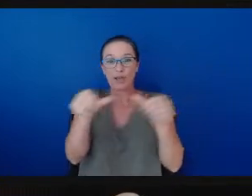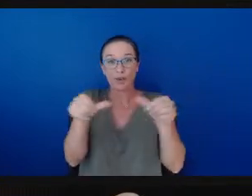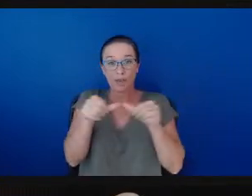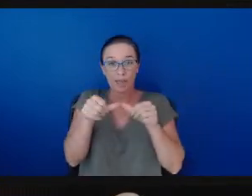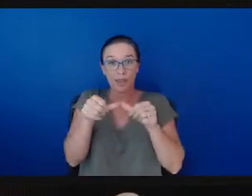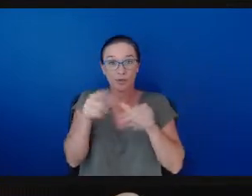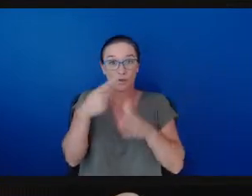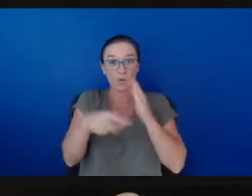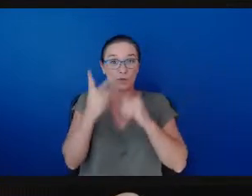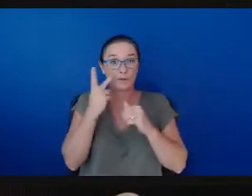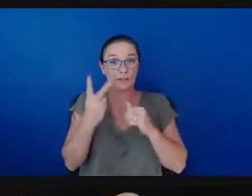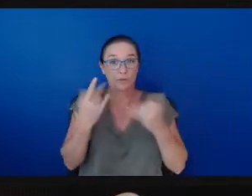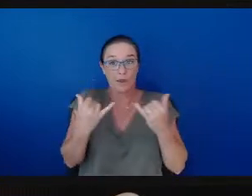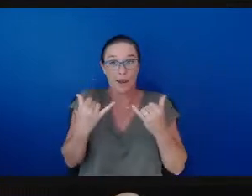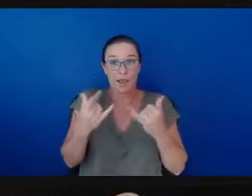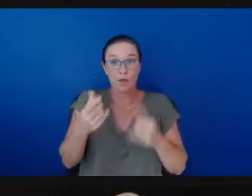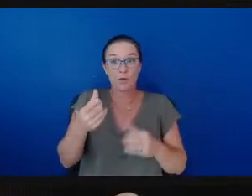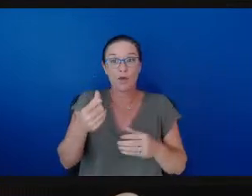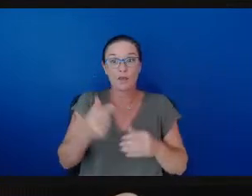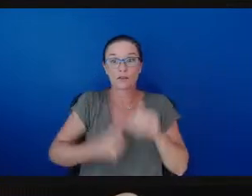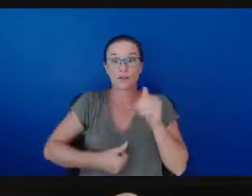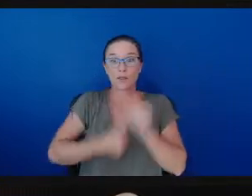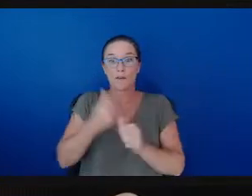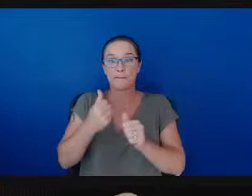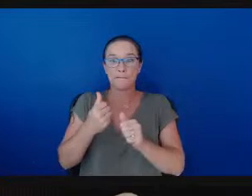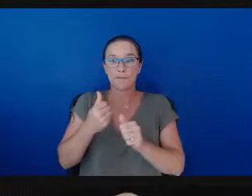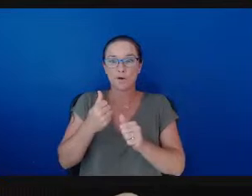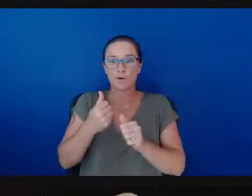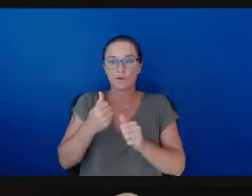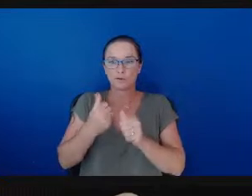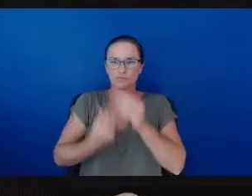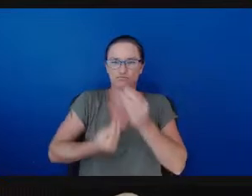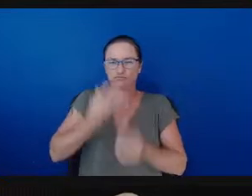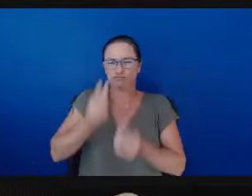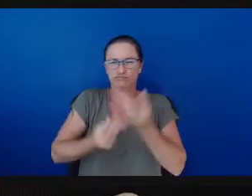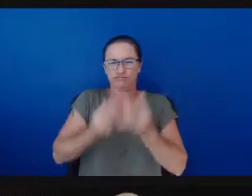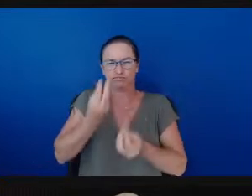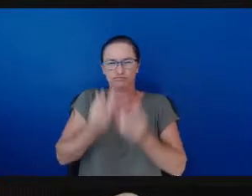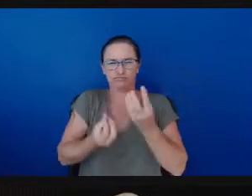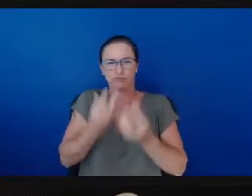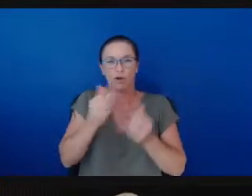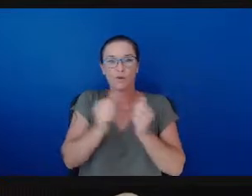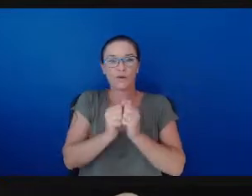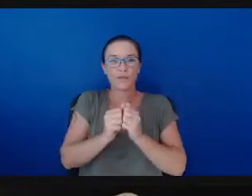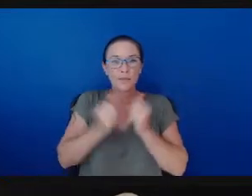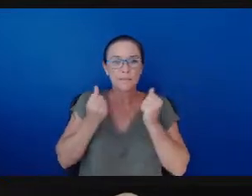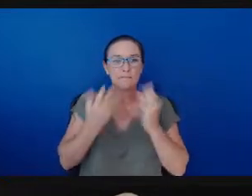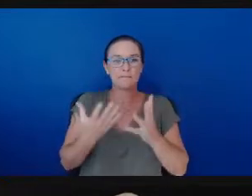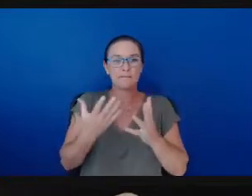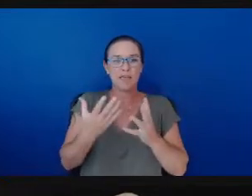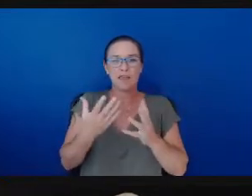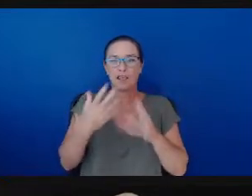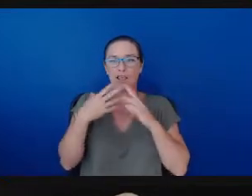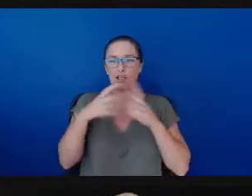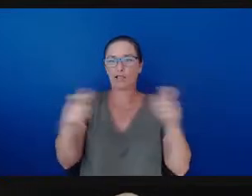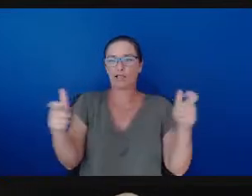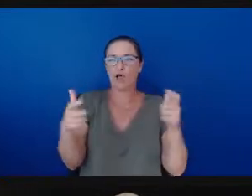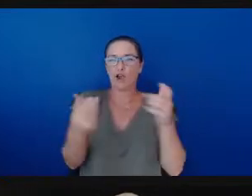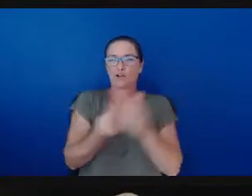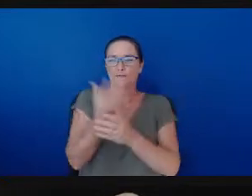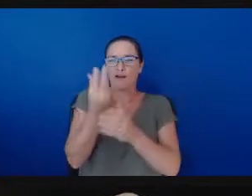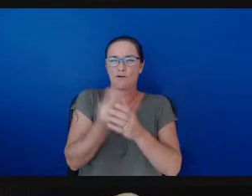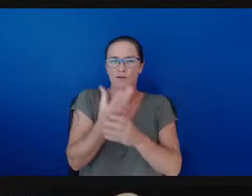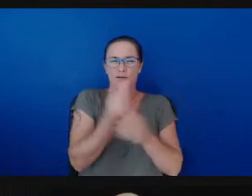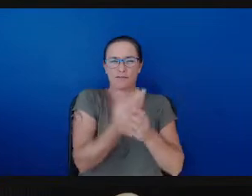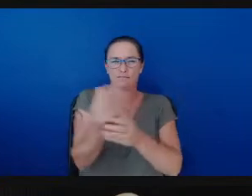here, the most intense area of fountaining with multiple large fountains there that are now